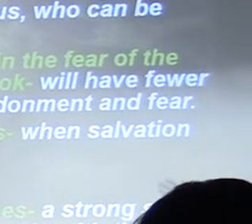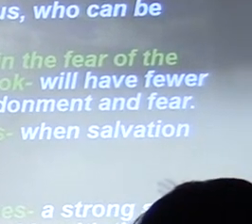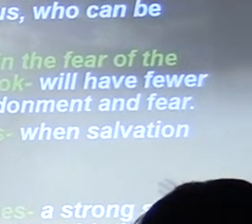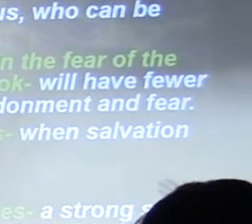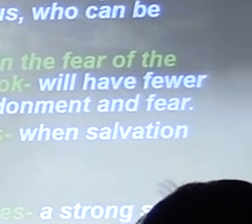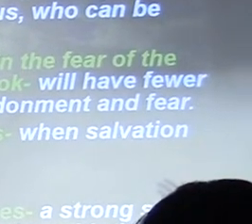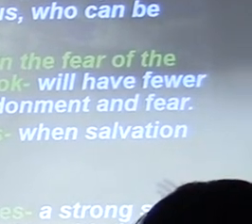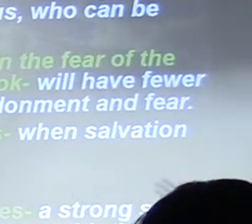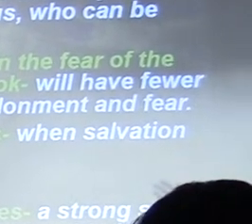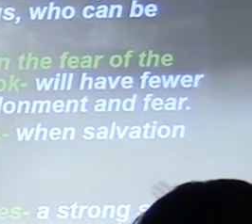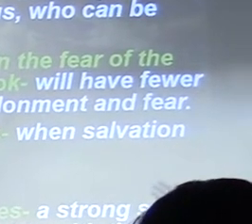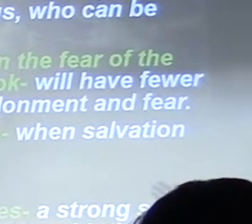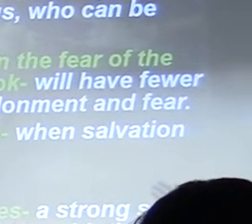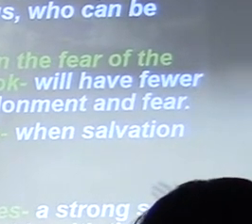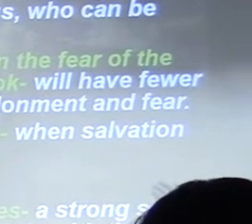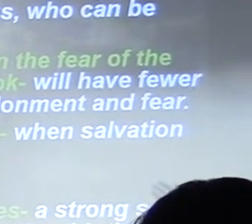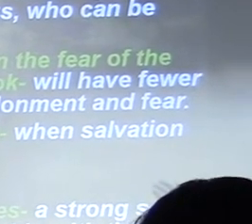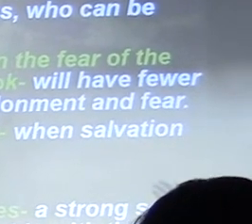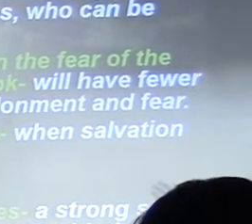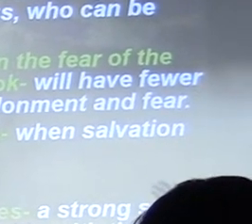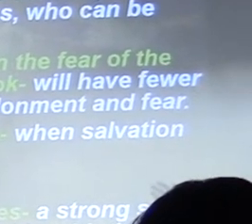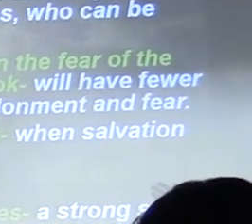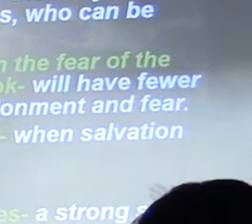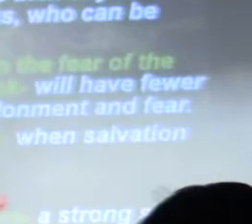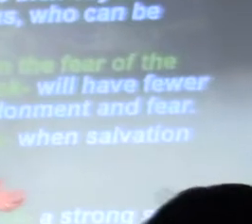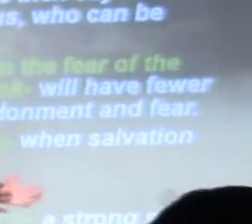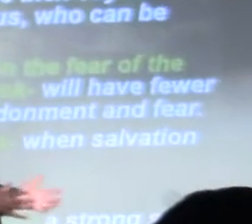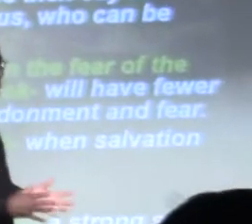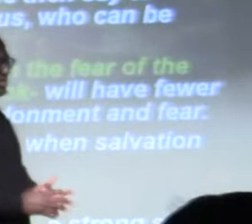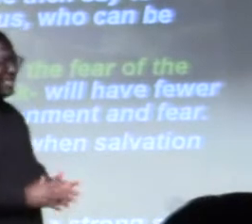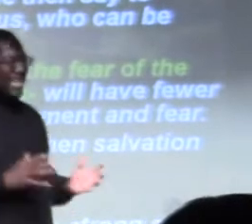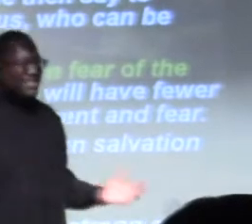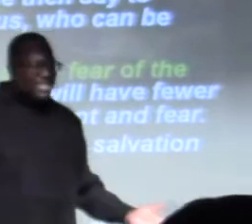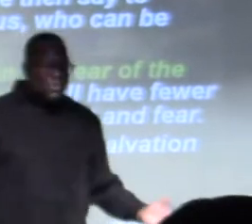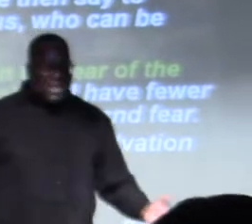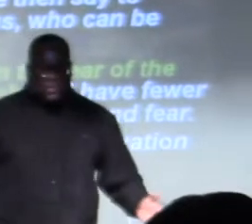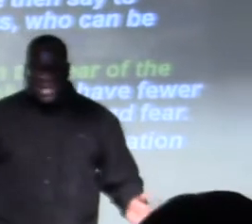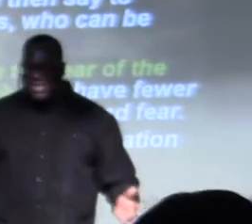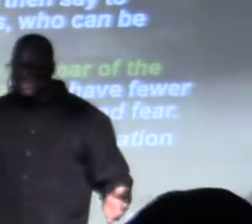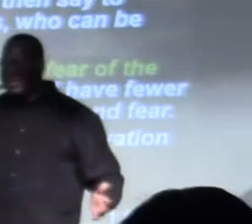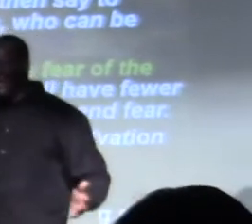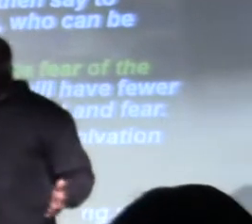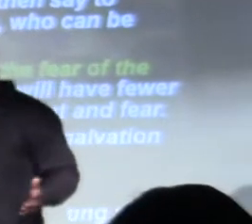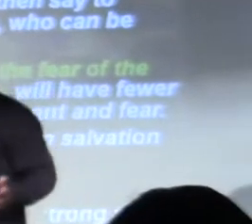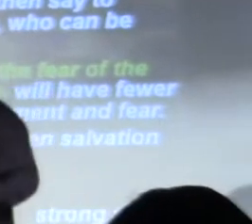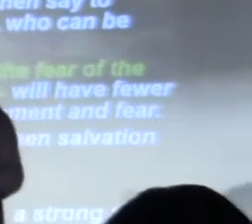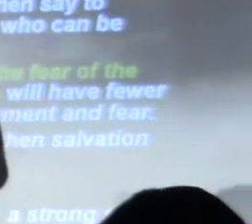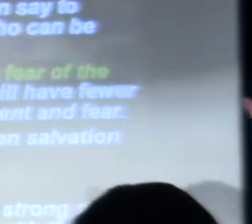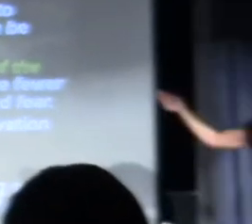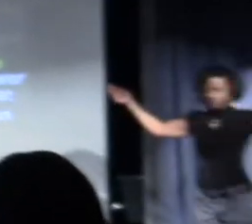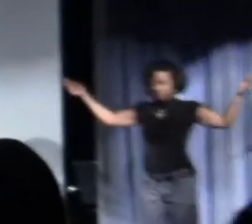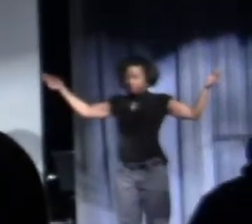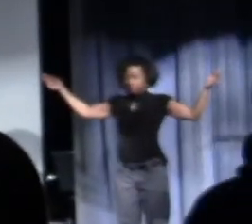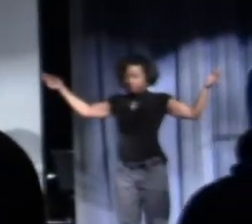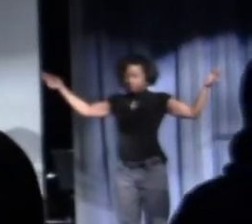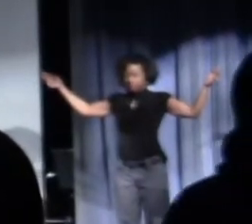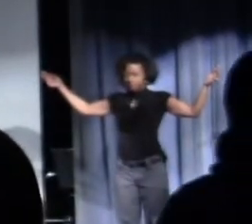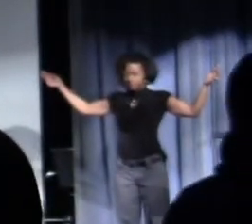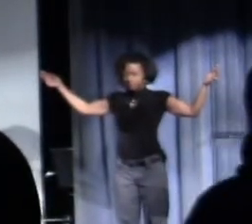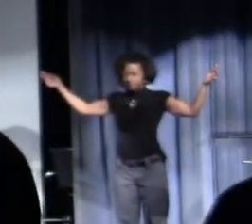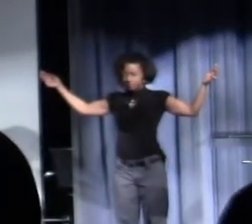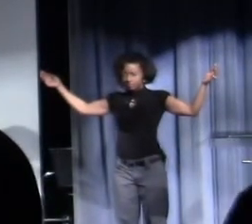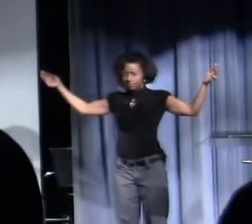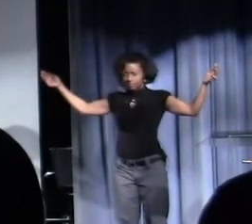that reverential fear in our life that, Lord, we're not trying to act one way around Christians and another way around our unsaved people. But, Lord, it's a